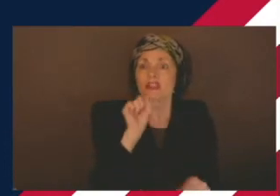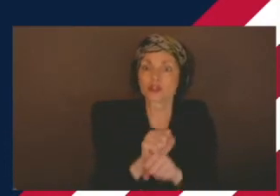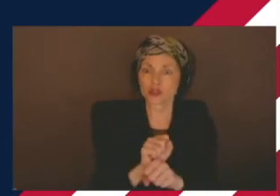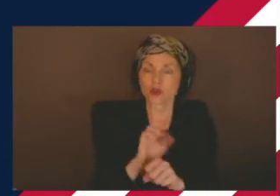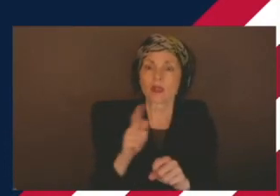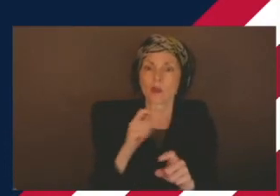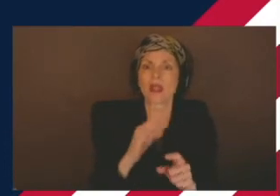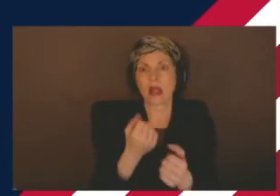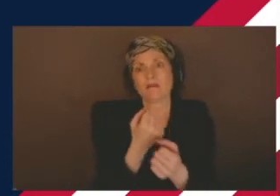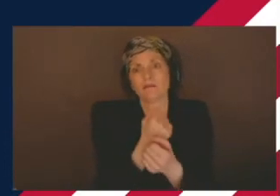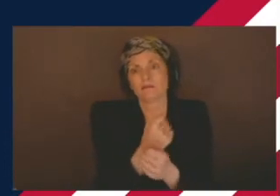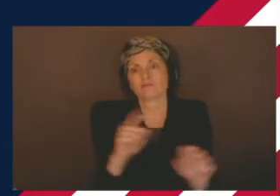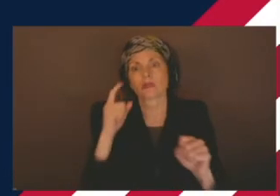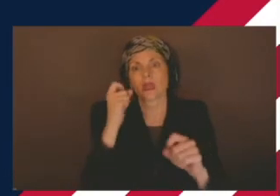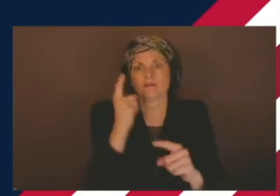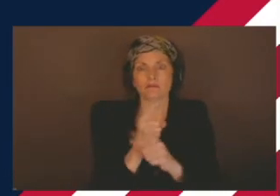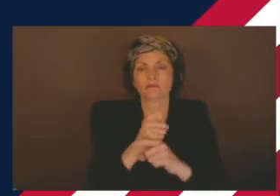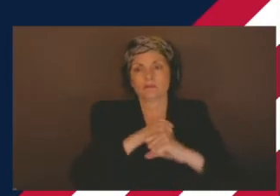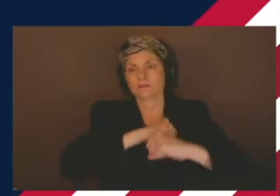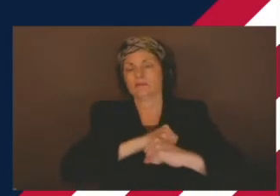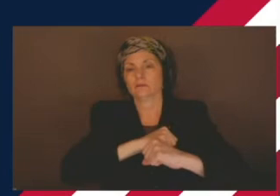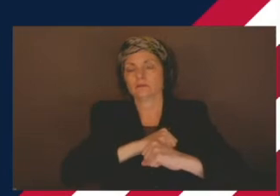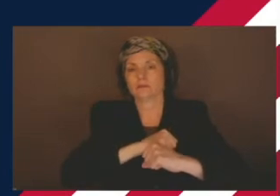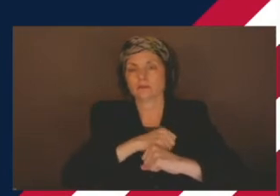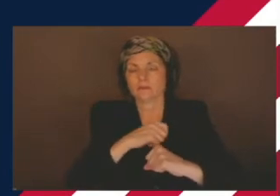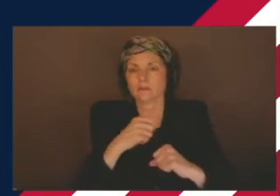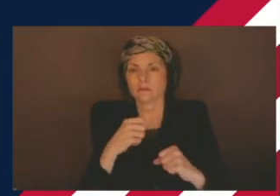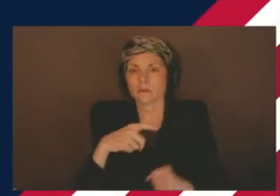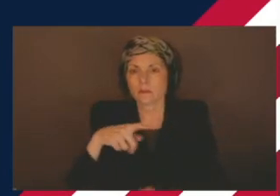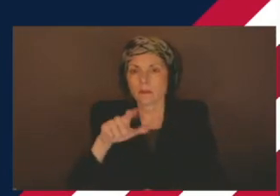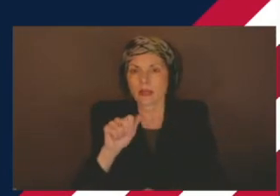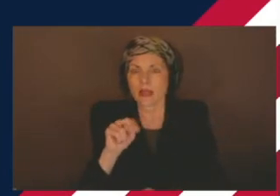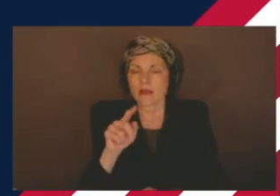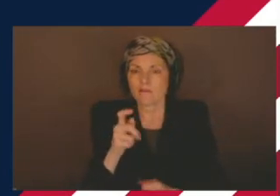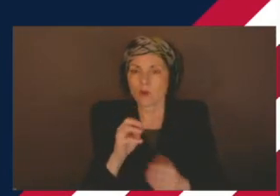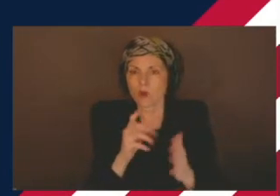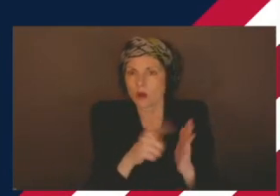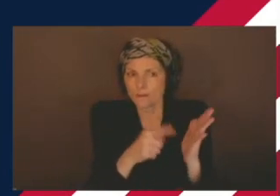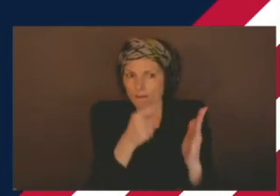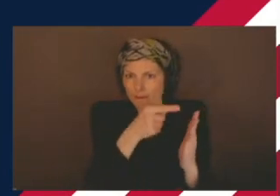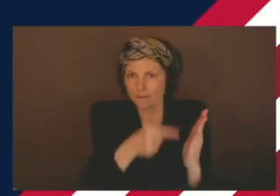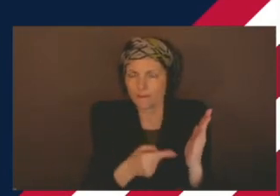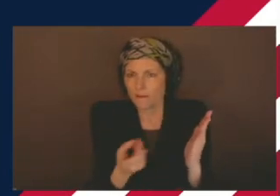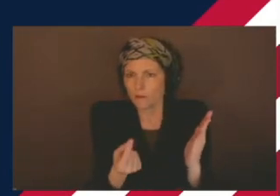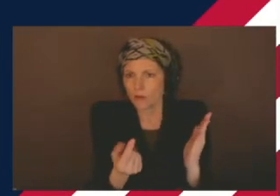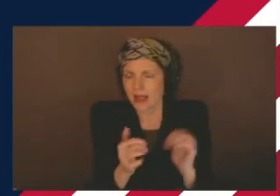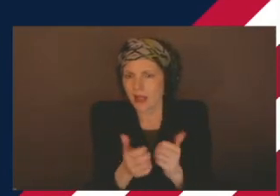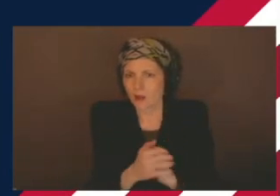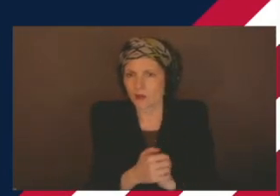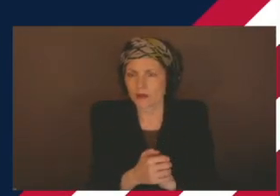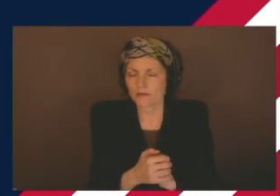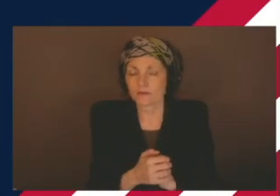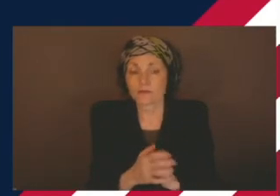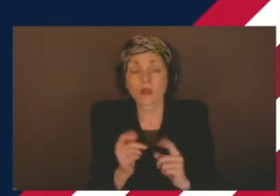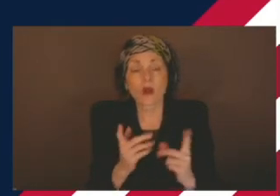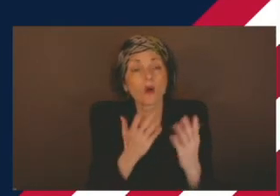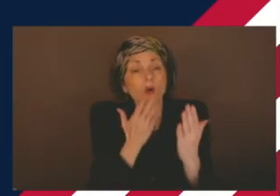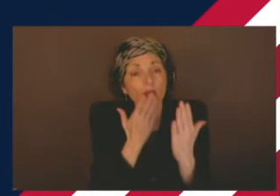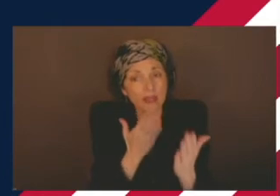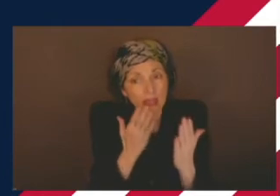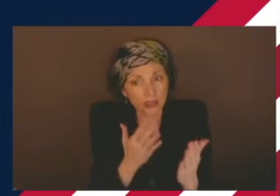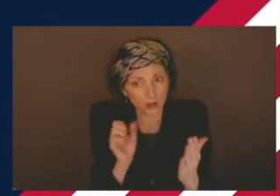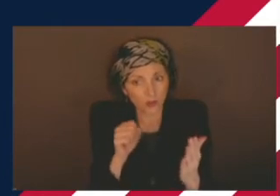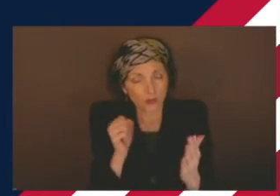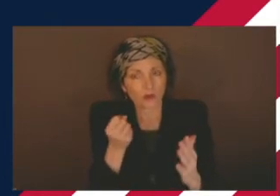an important issue. Technology is one of the key areas where this contest between democracy and authoritarianism is taking